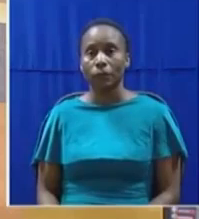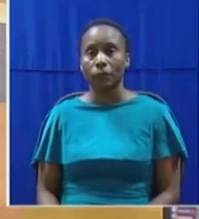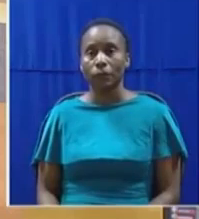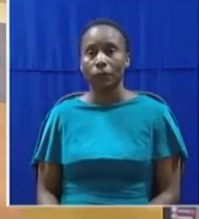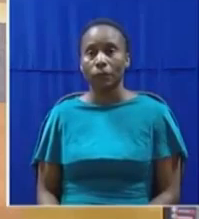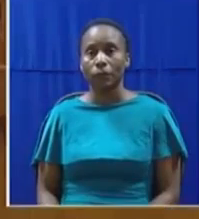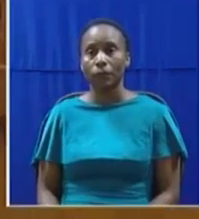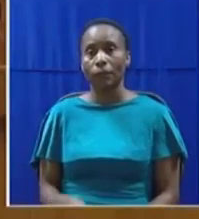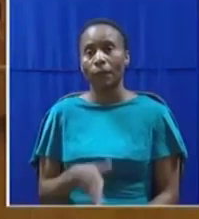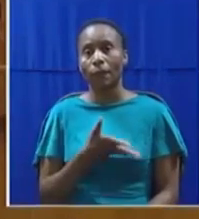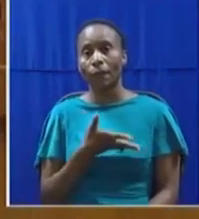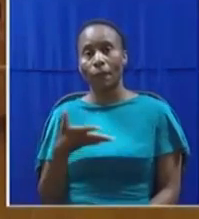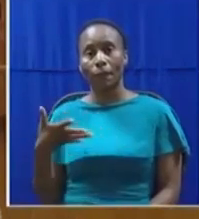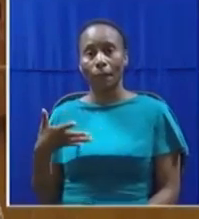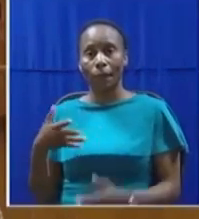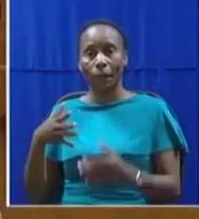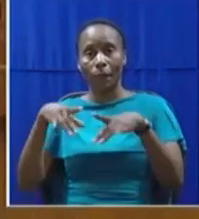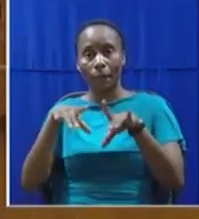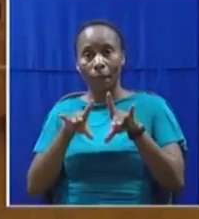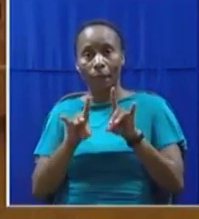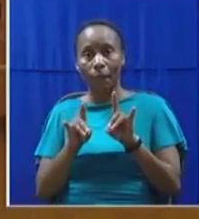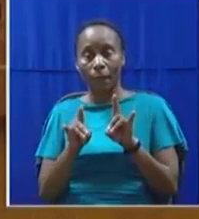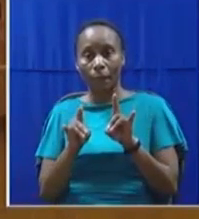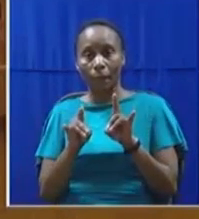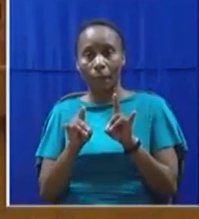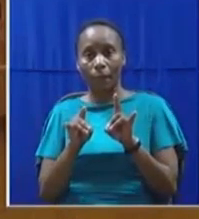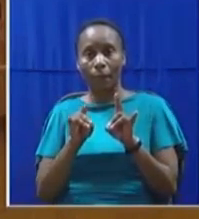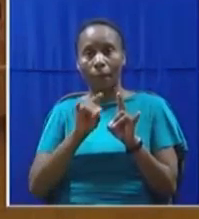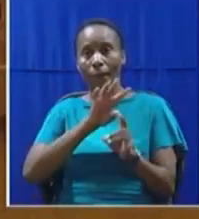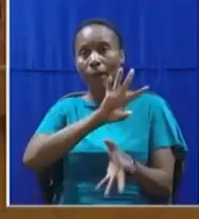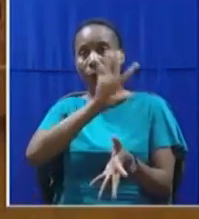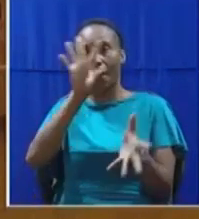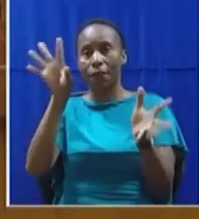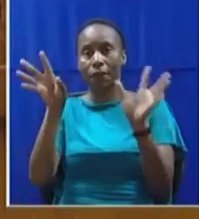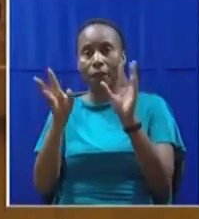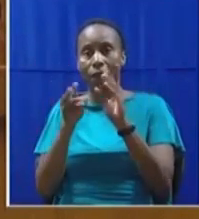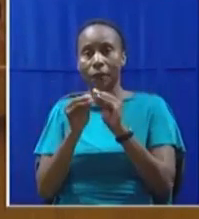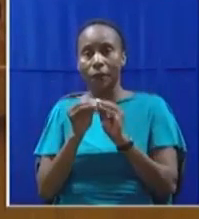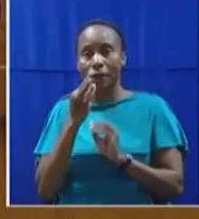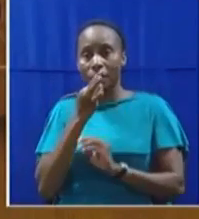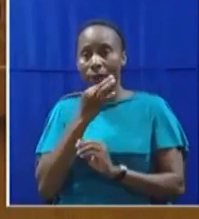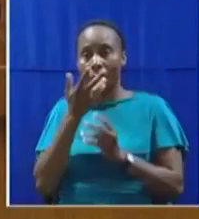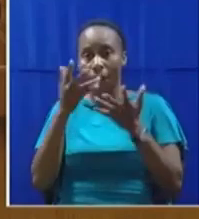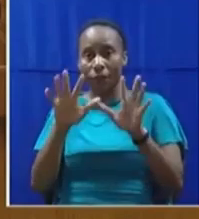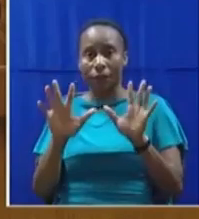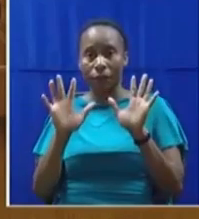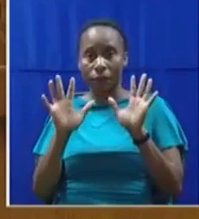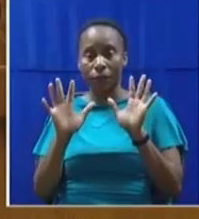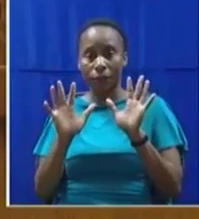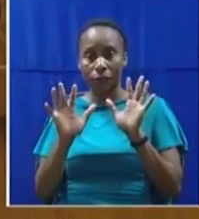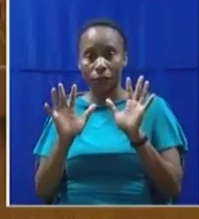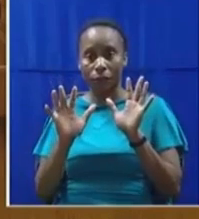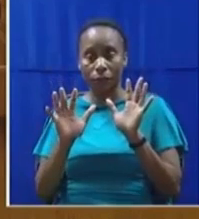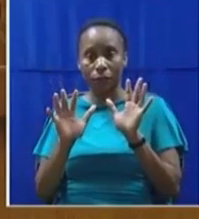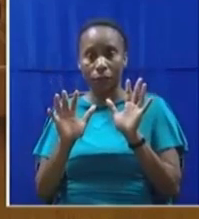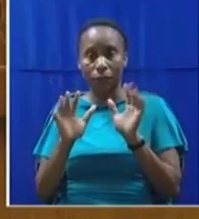Madam Chairperson, with everything having been said, I